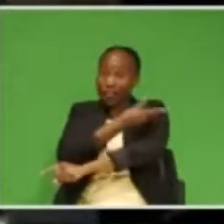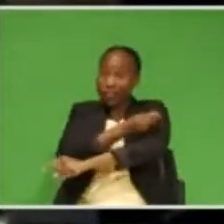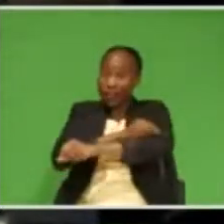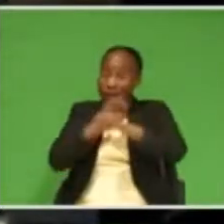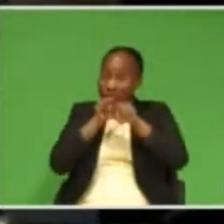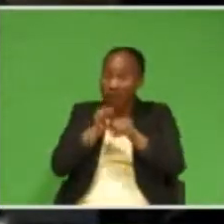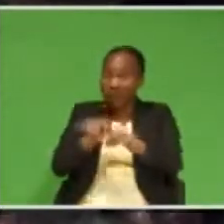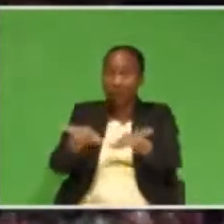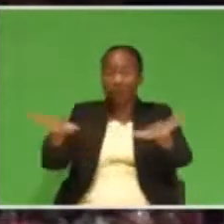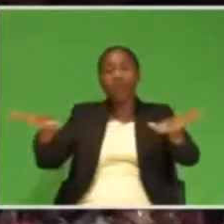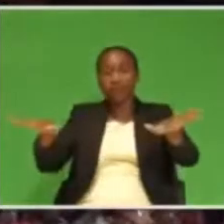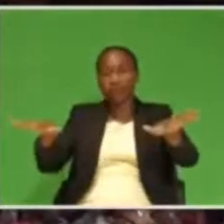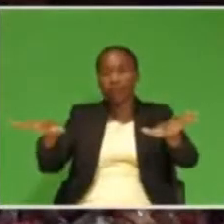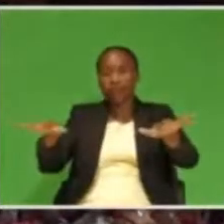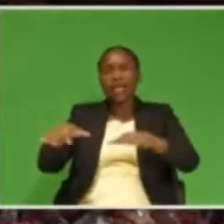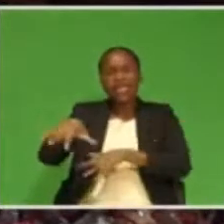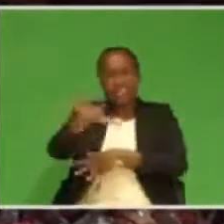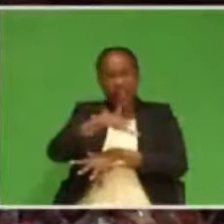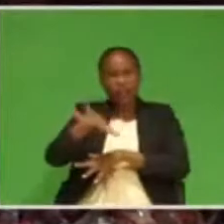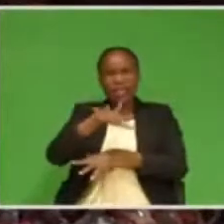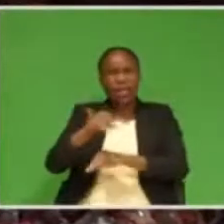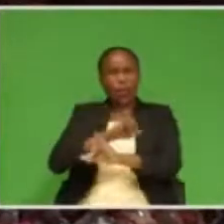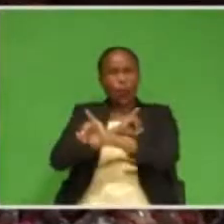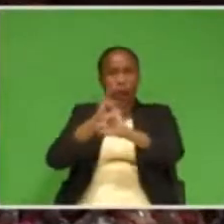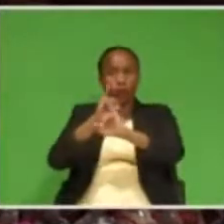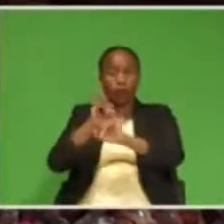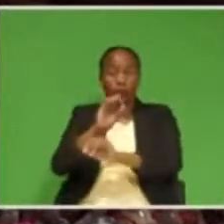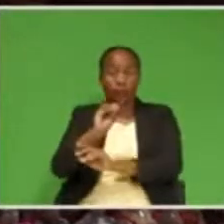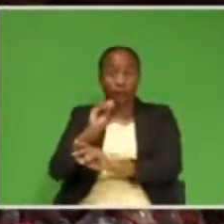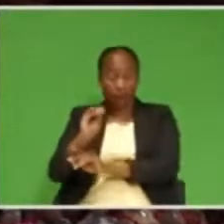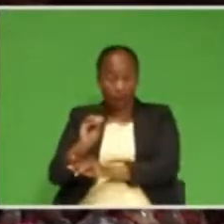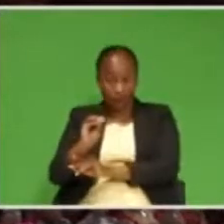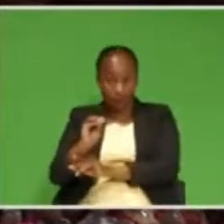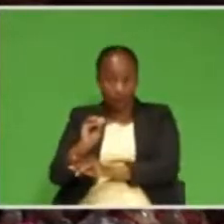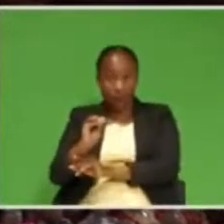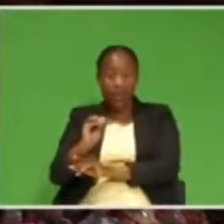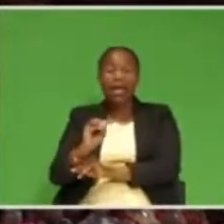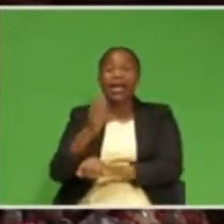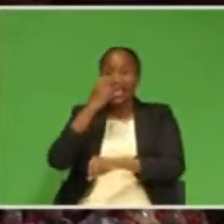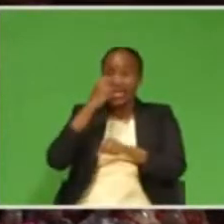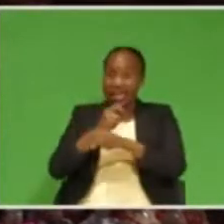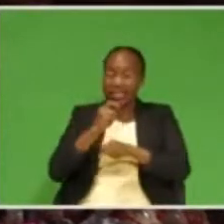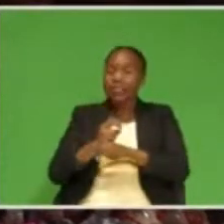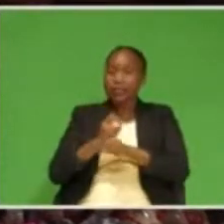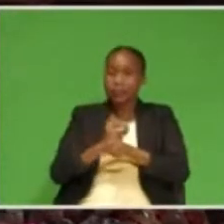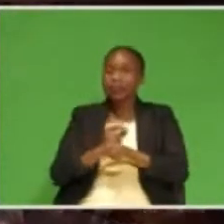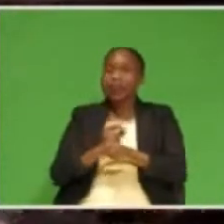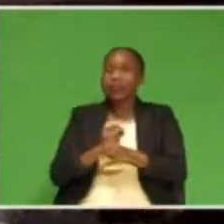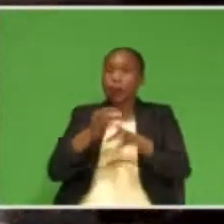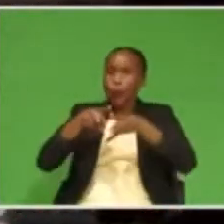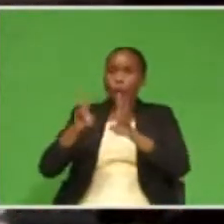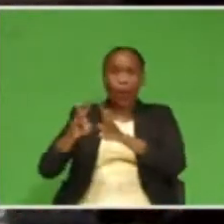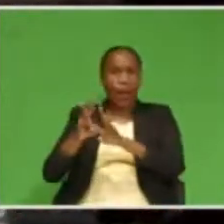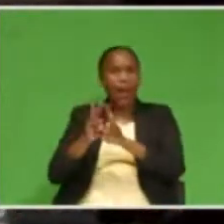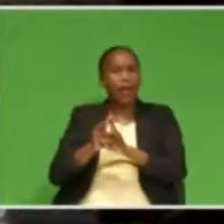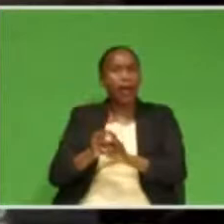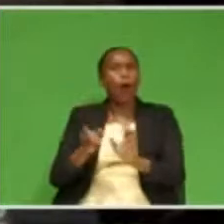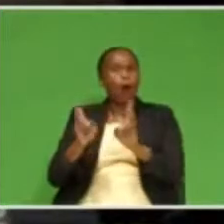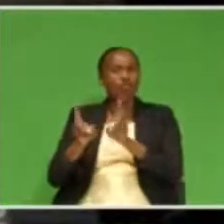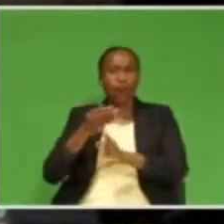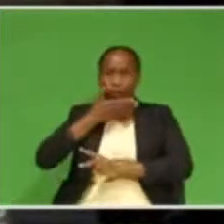Extraordinary circumstances do call for extraordinary measures. Now, we